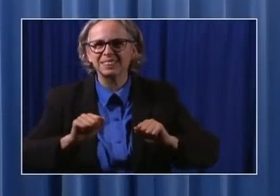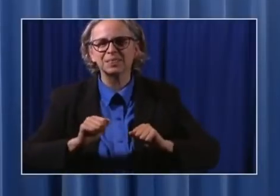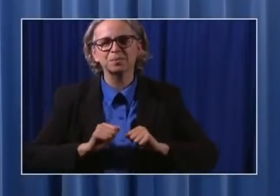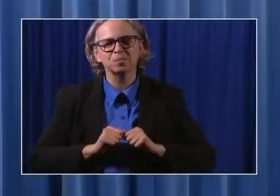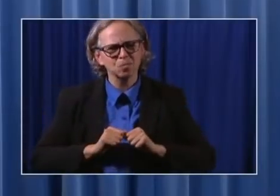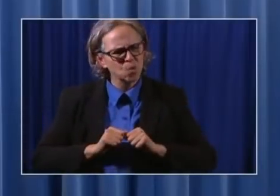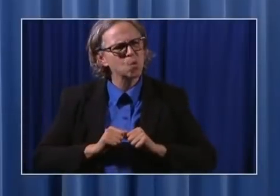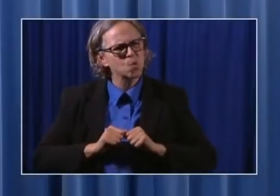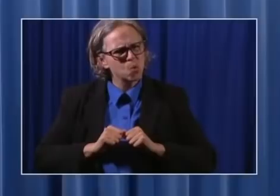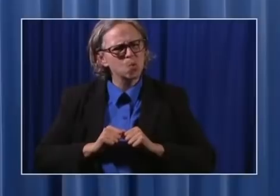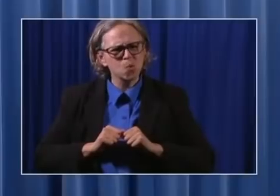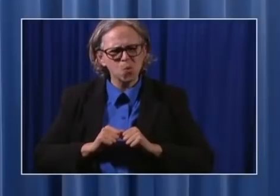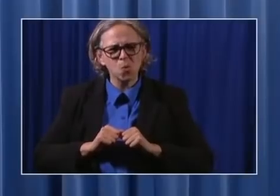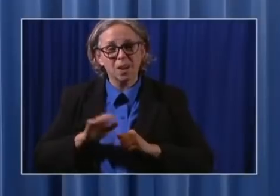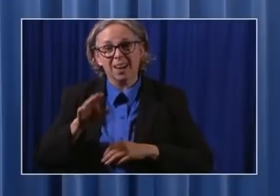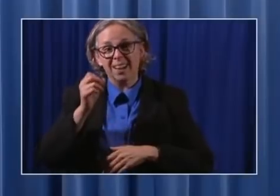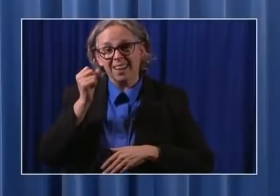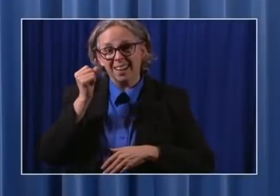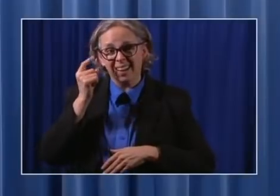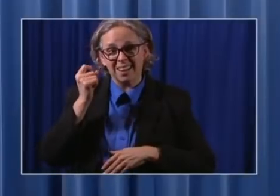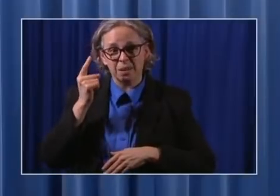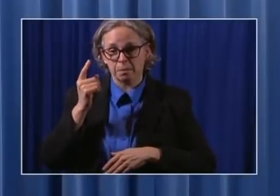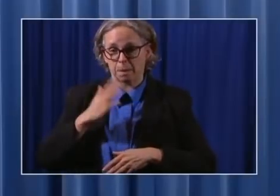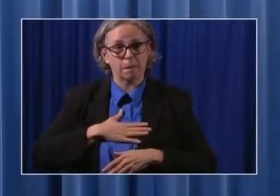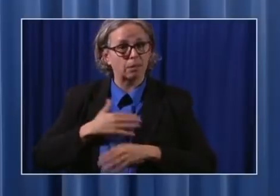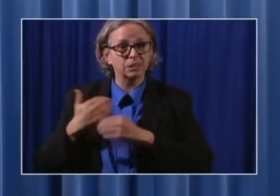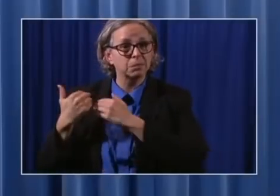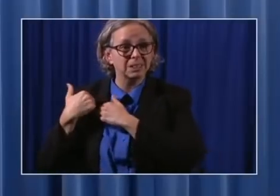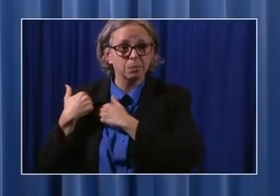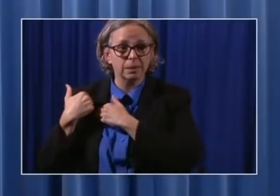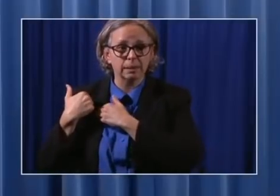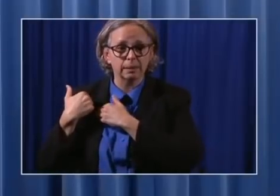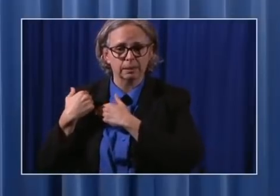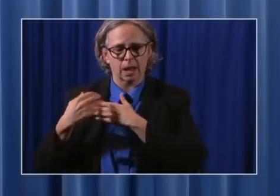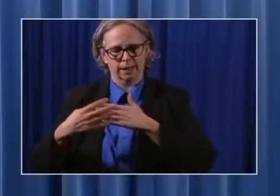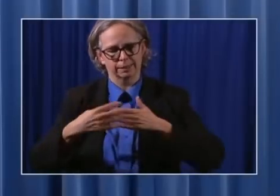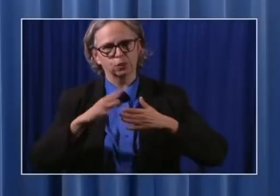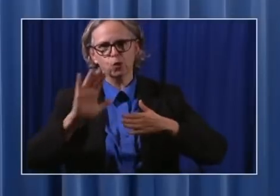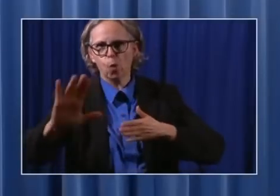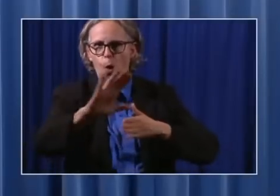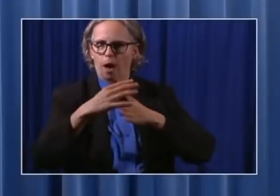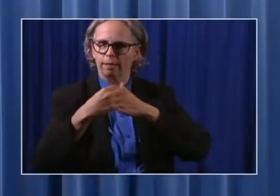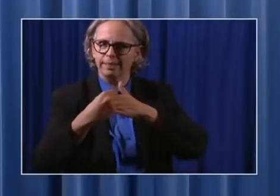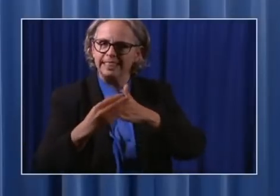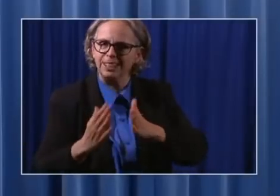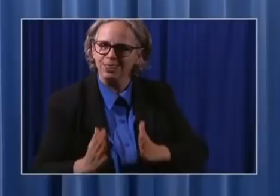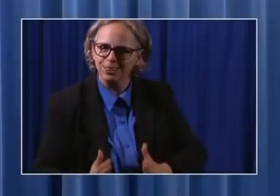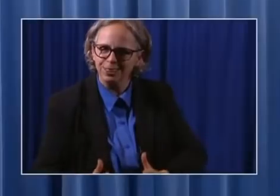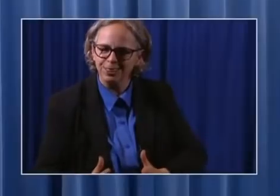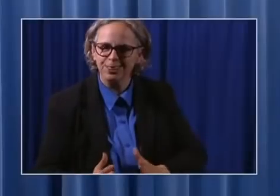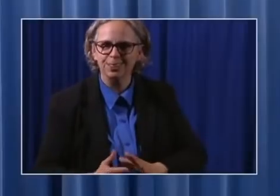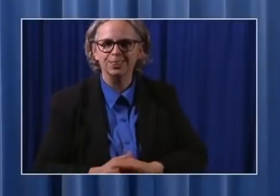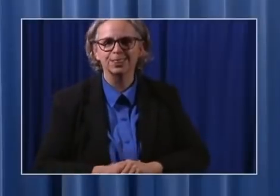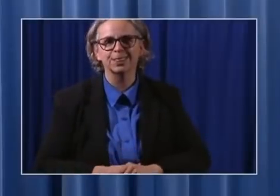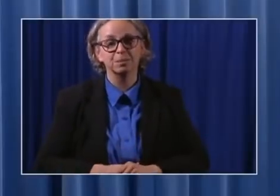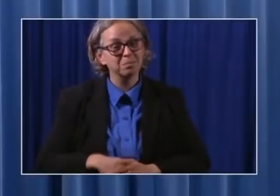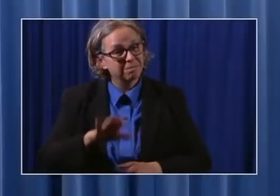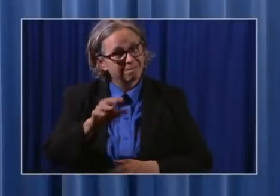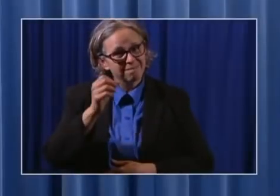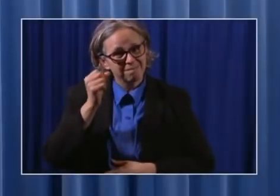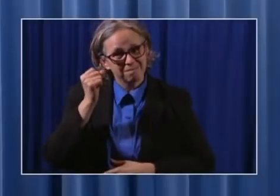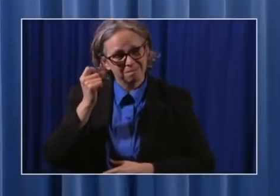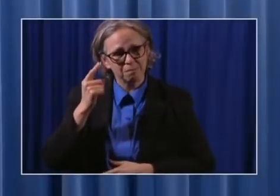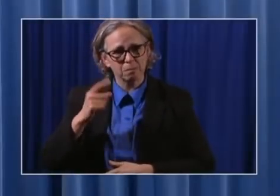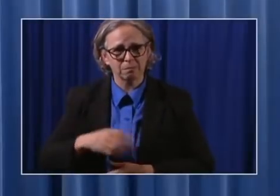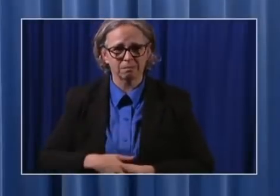of governing is leading. Part of governing is also leading people who